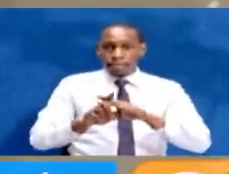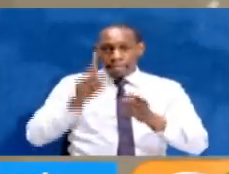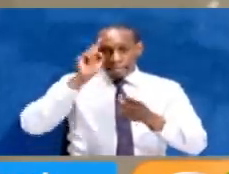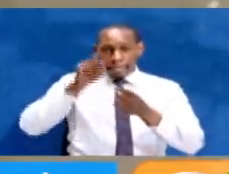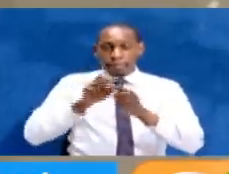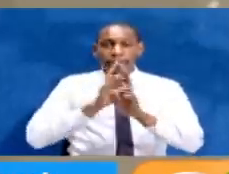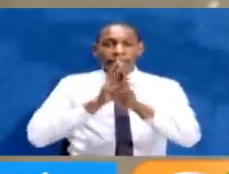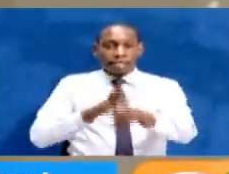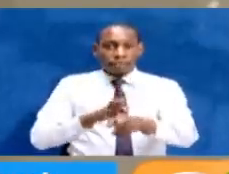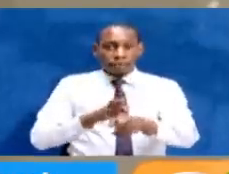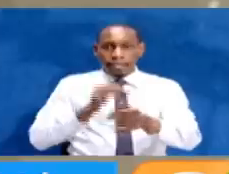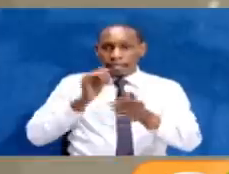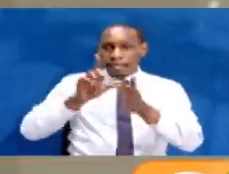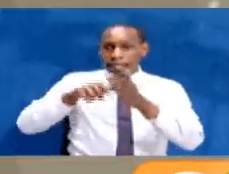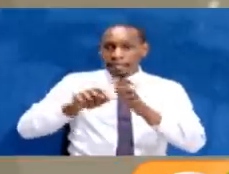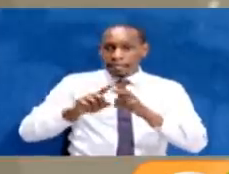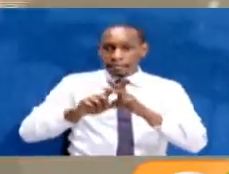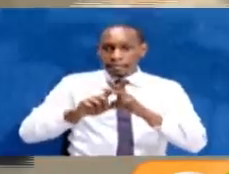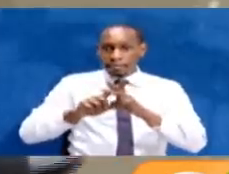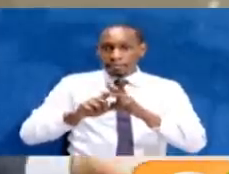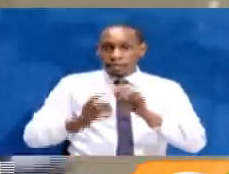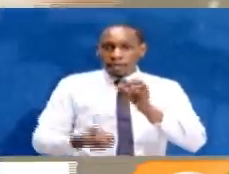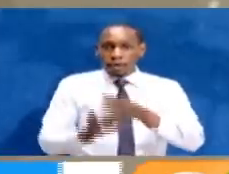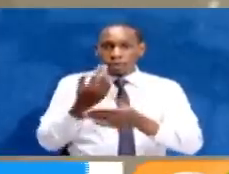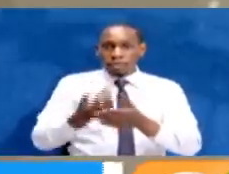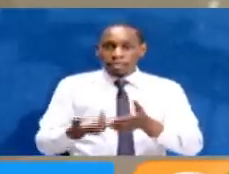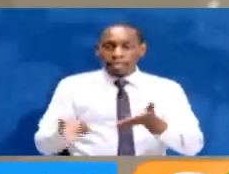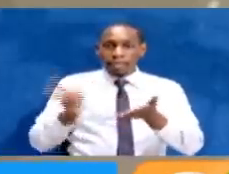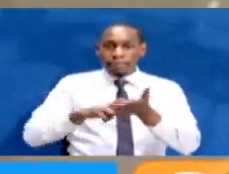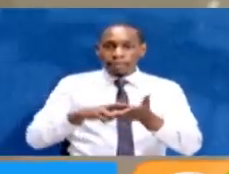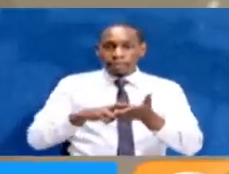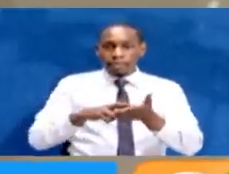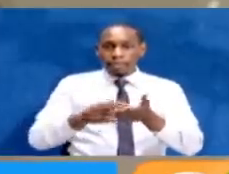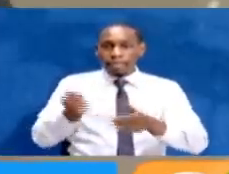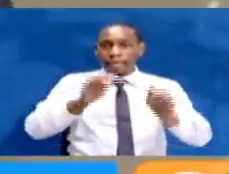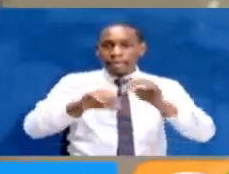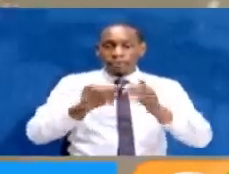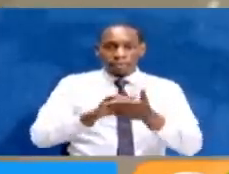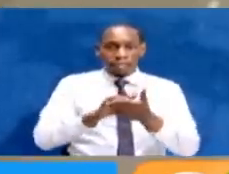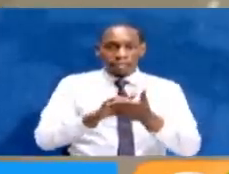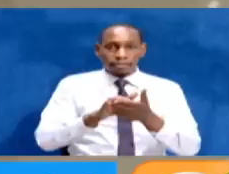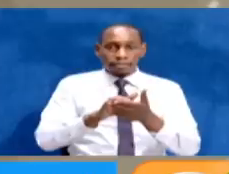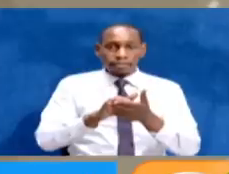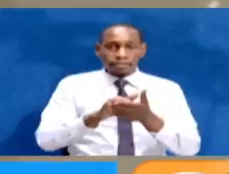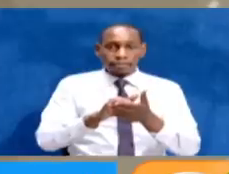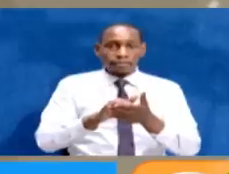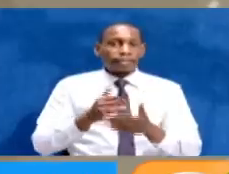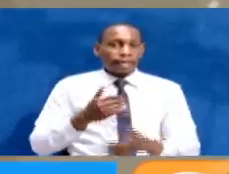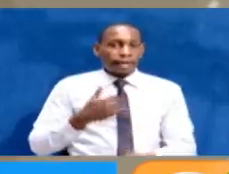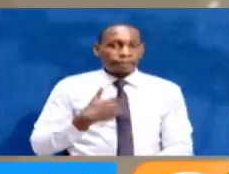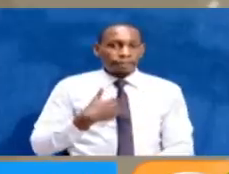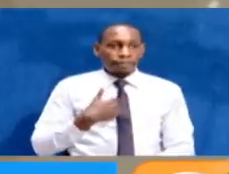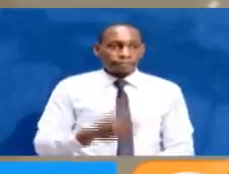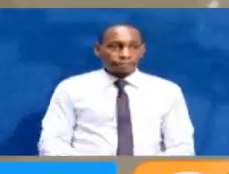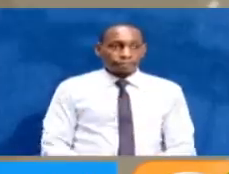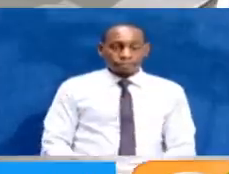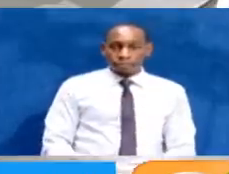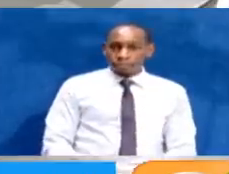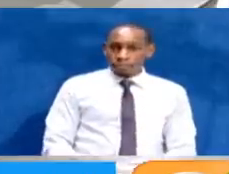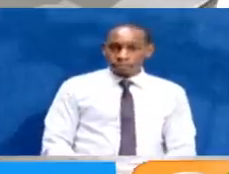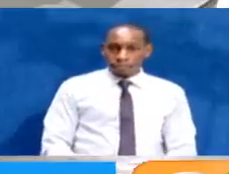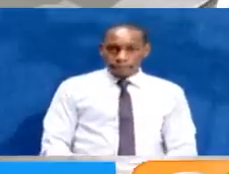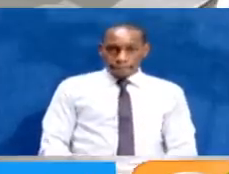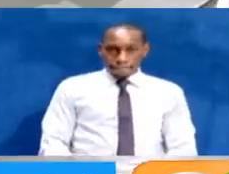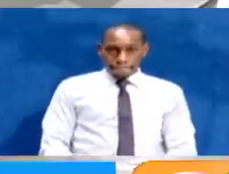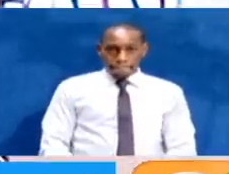outcome and eventually trigger a runoff that will be a friendly runoff? Those are some of the things that I have in mind. Wow,